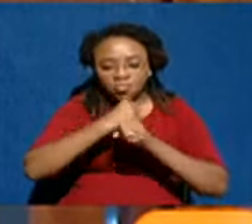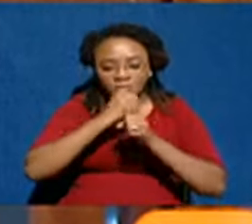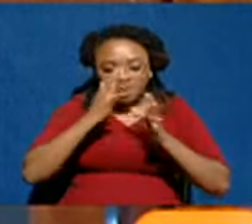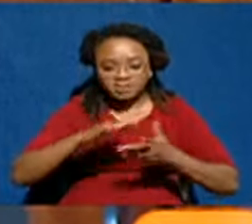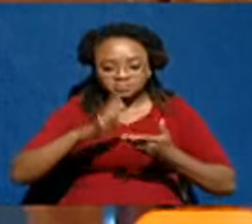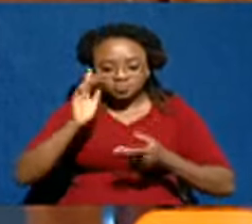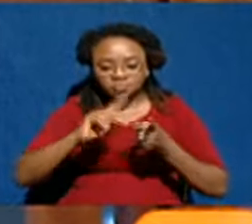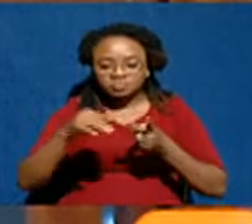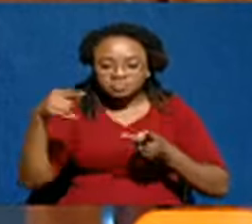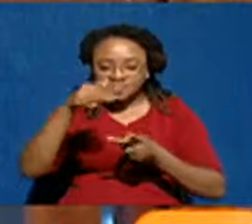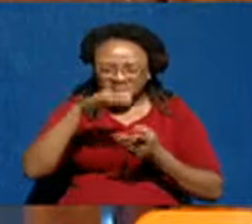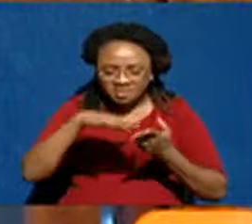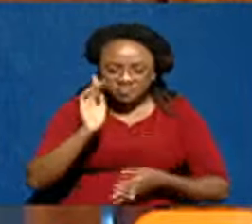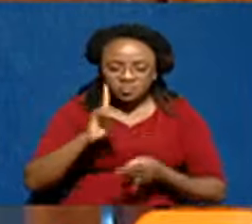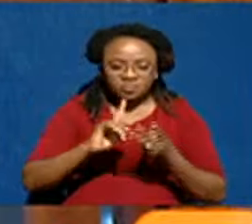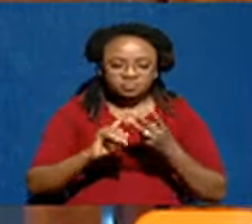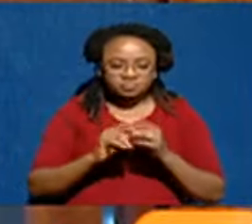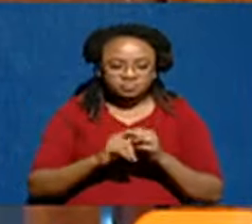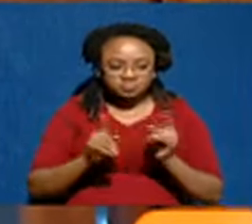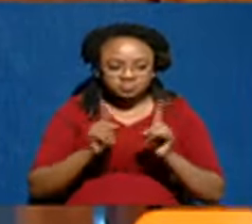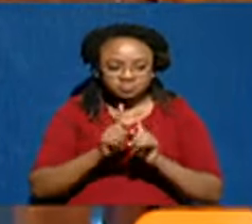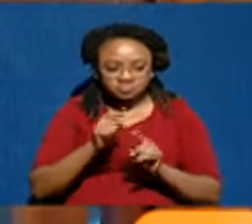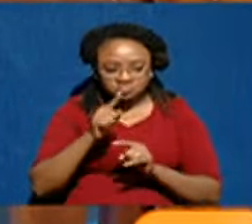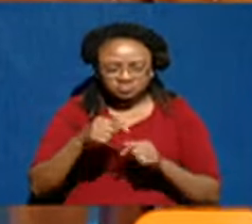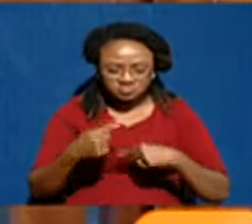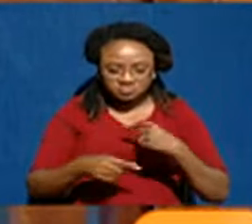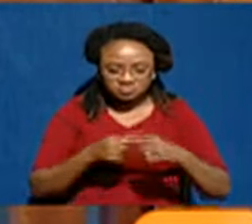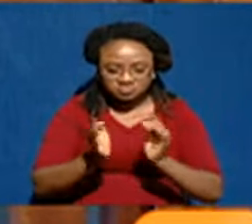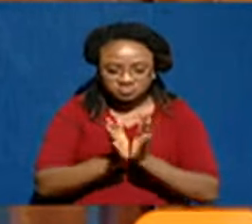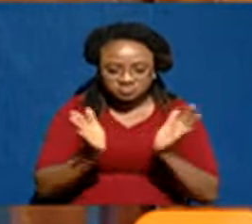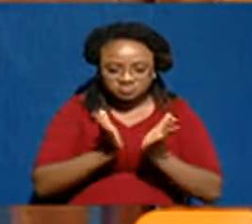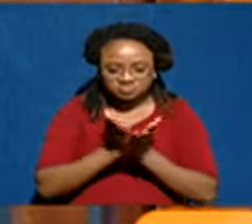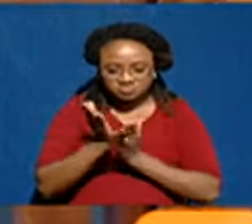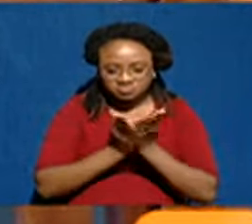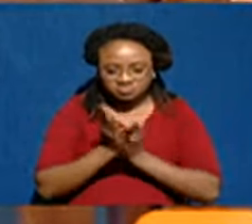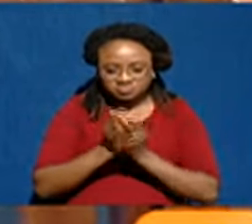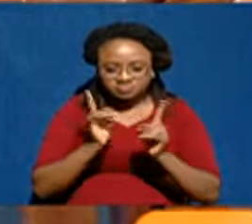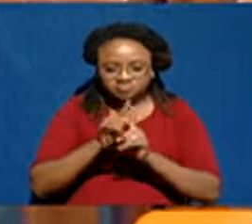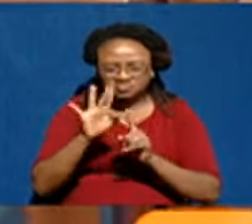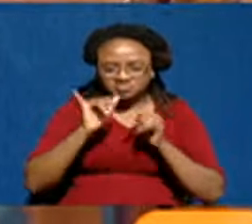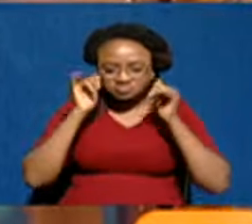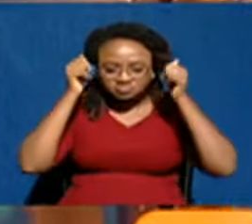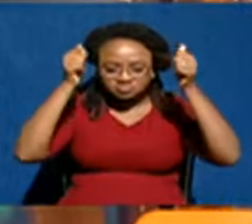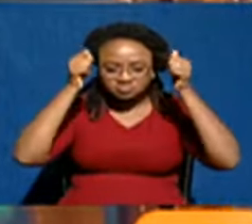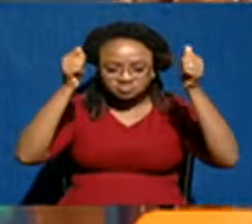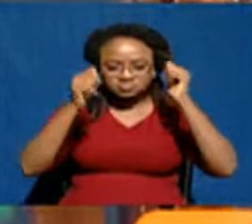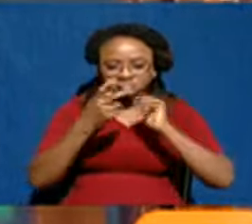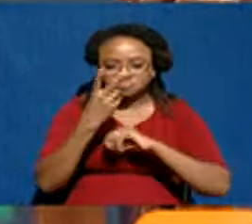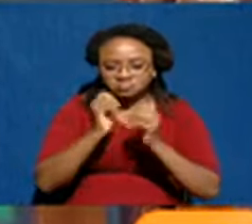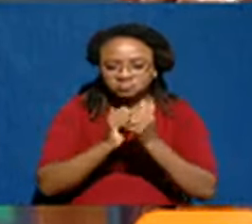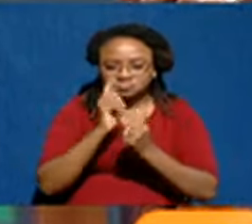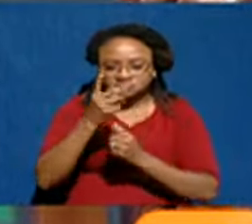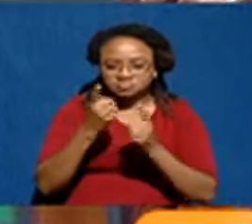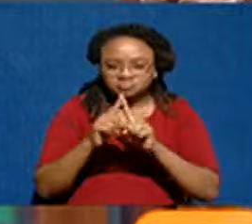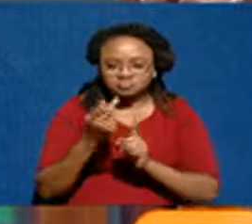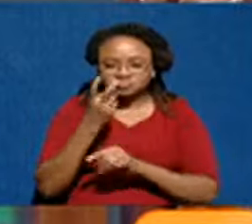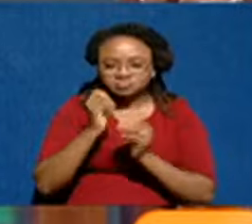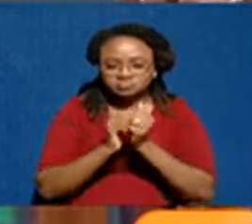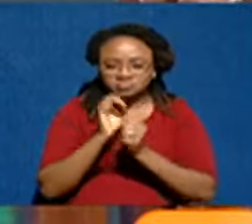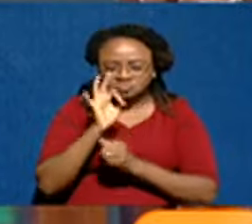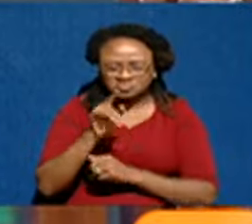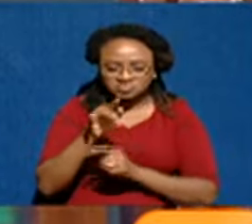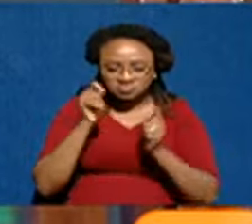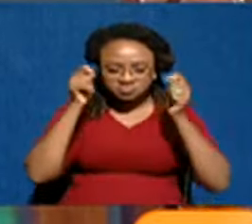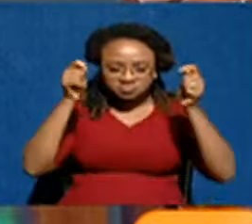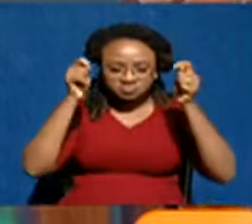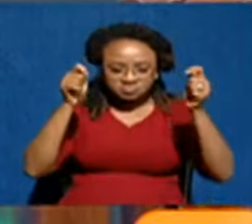doctors to start being retained in the public service. That was the strike of 2011. The strike of 2013 did not go for long.